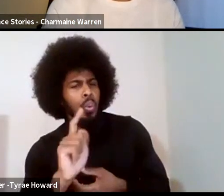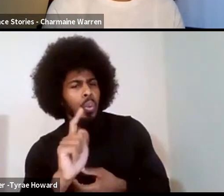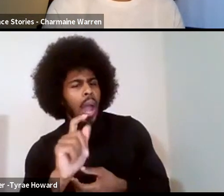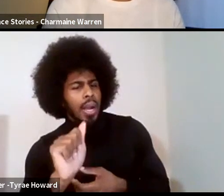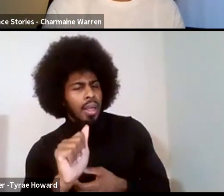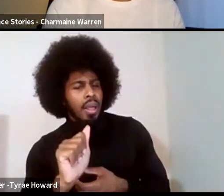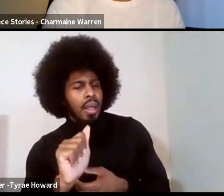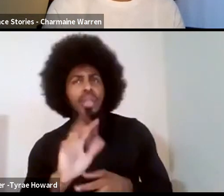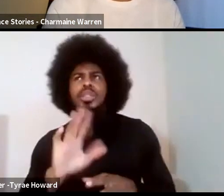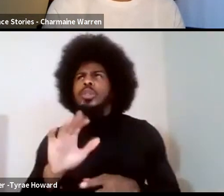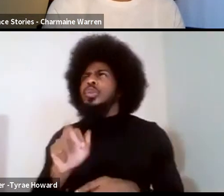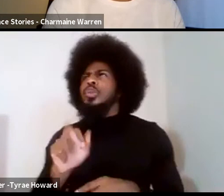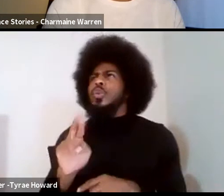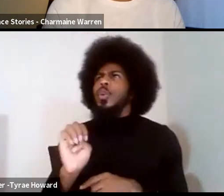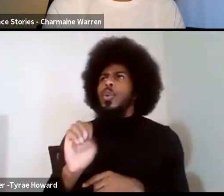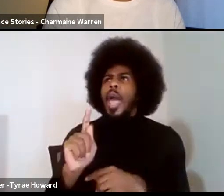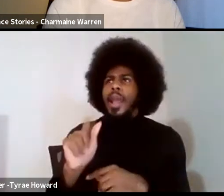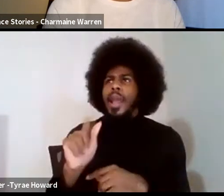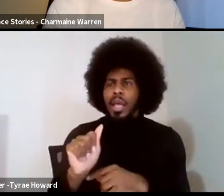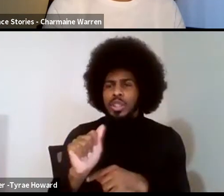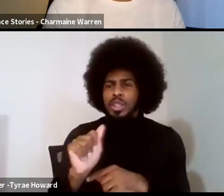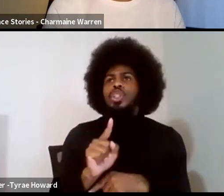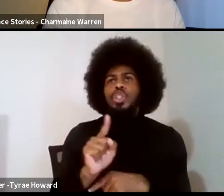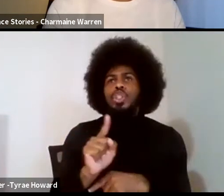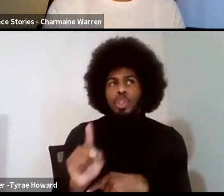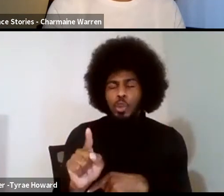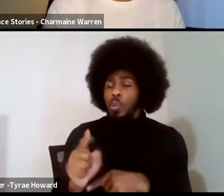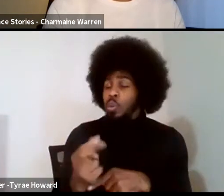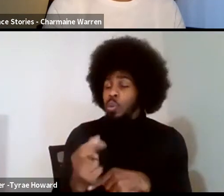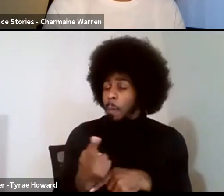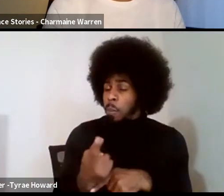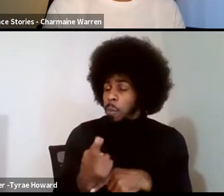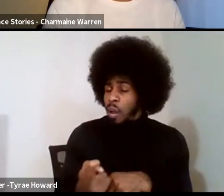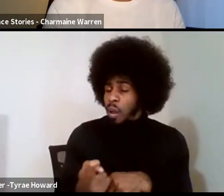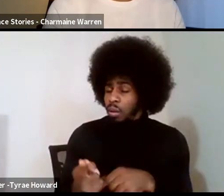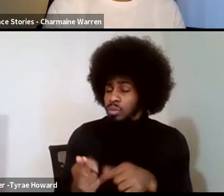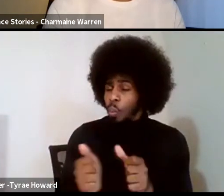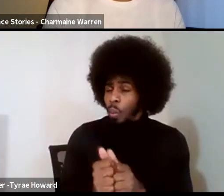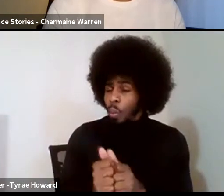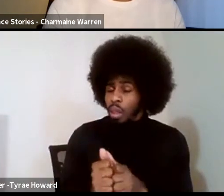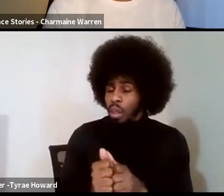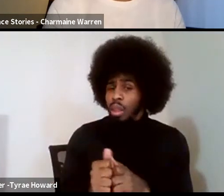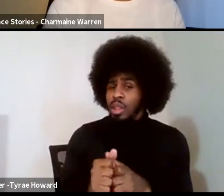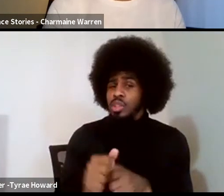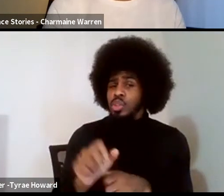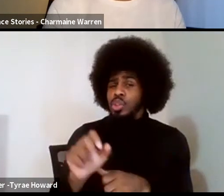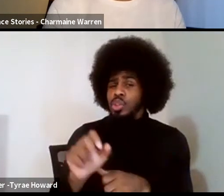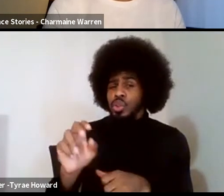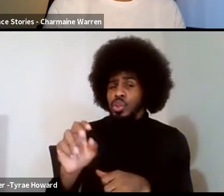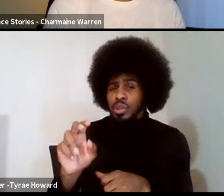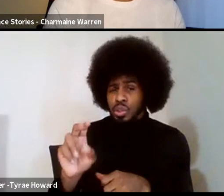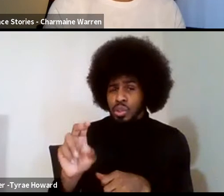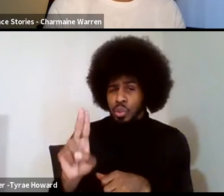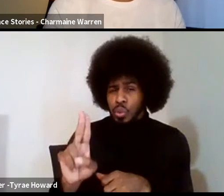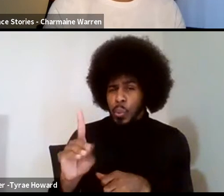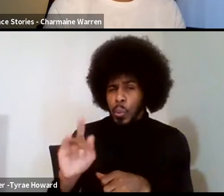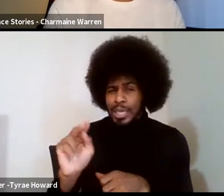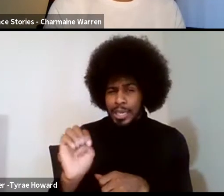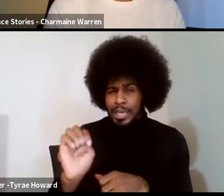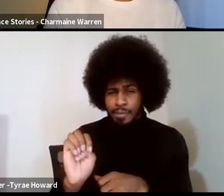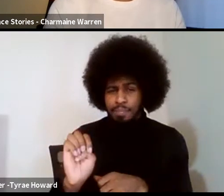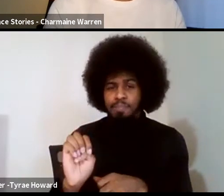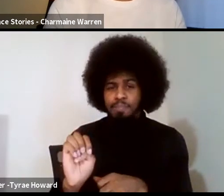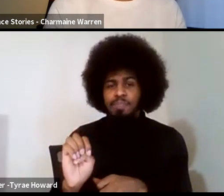Retta was good friends with Nadine Mose. I call it good friends. And she came to rehearsal and